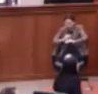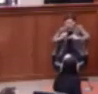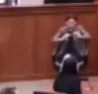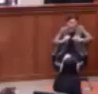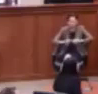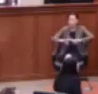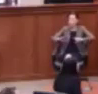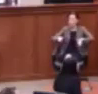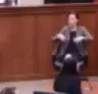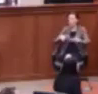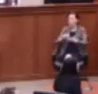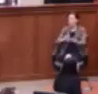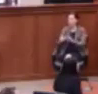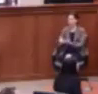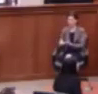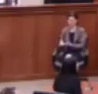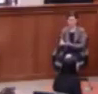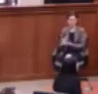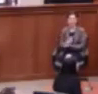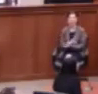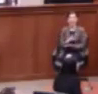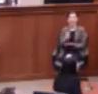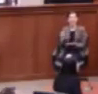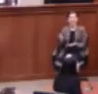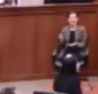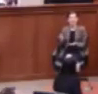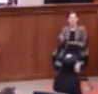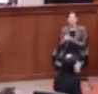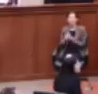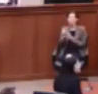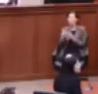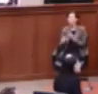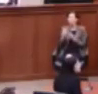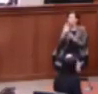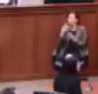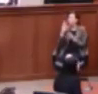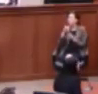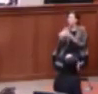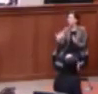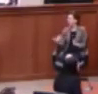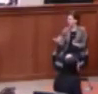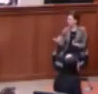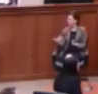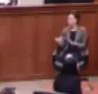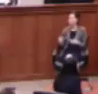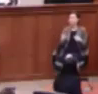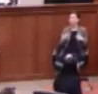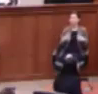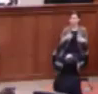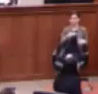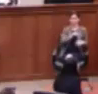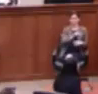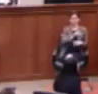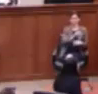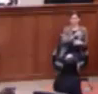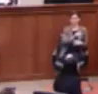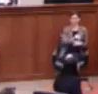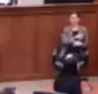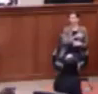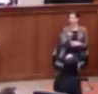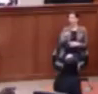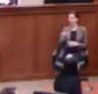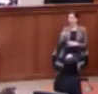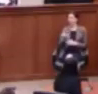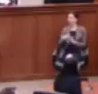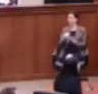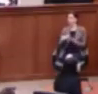services to our students. And what our program is going to look like with housing both our LSVI and LSD students